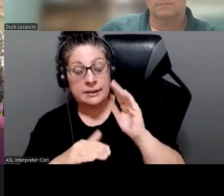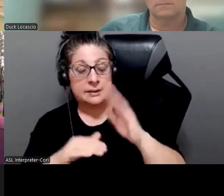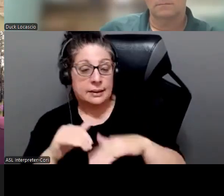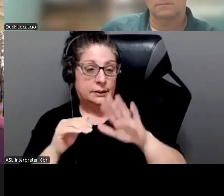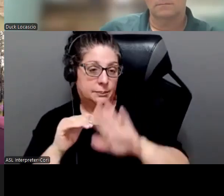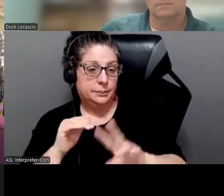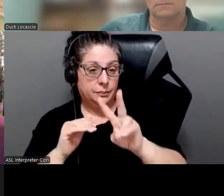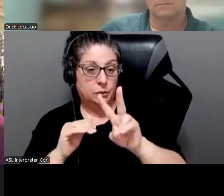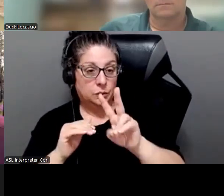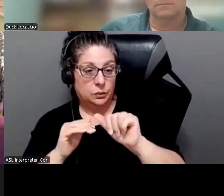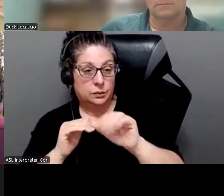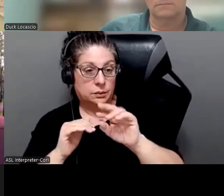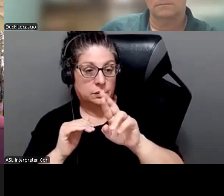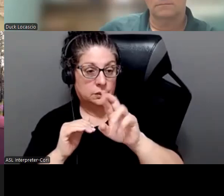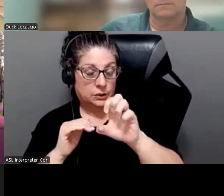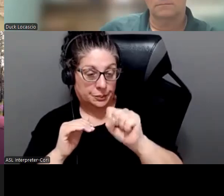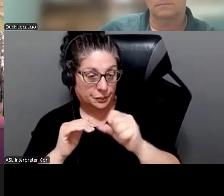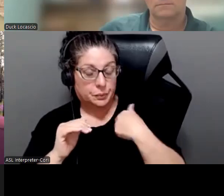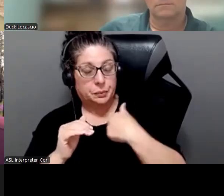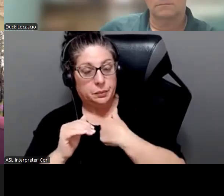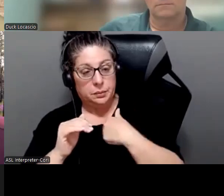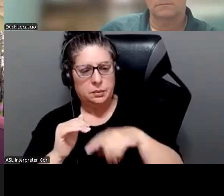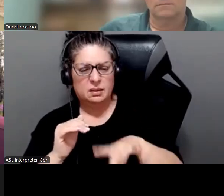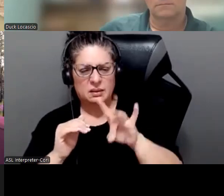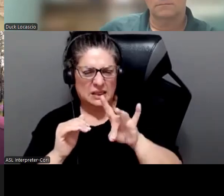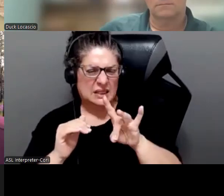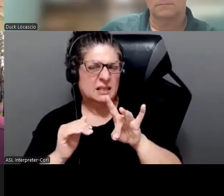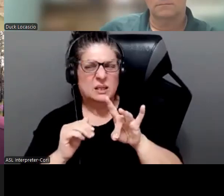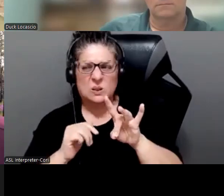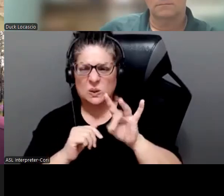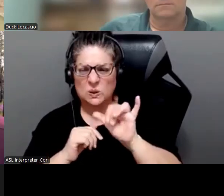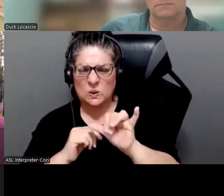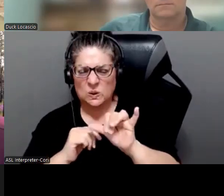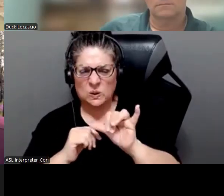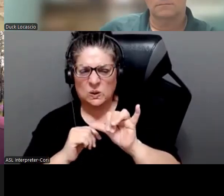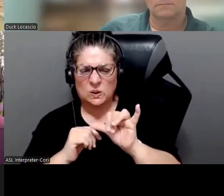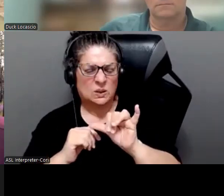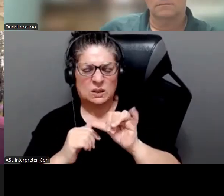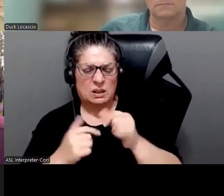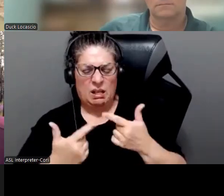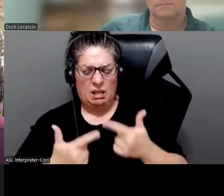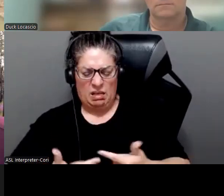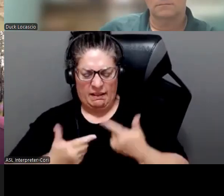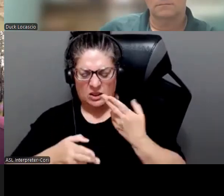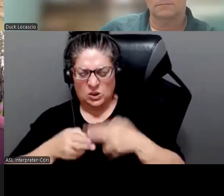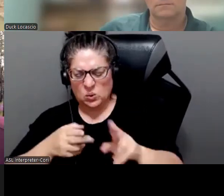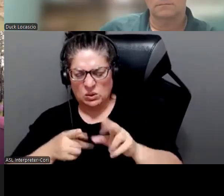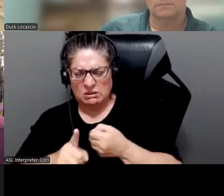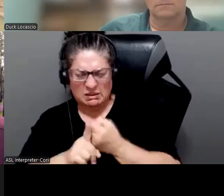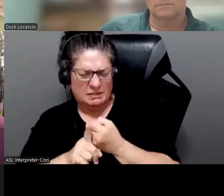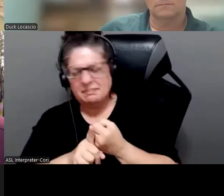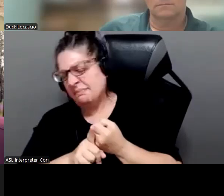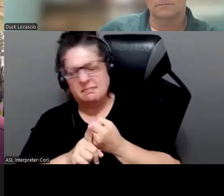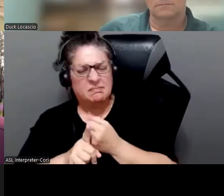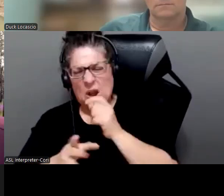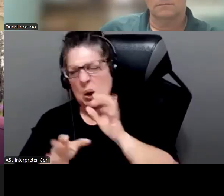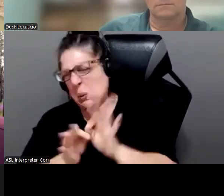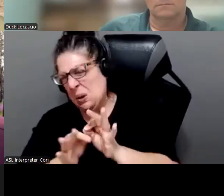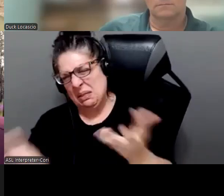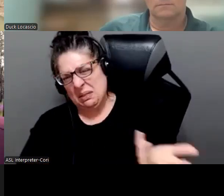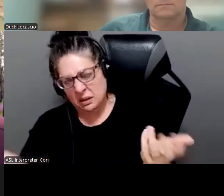2 acres, we found just is so short-lived in its impact that it's almost not